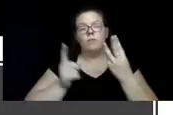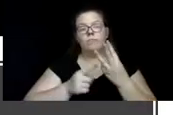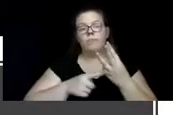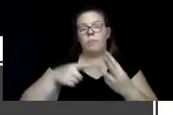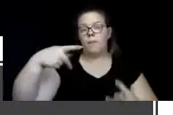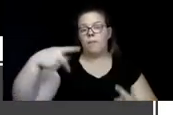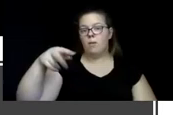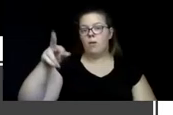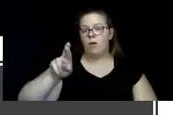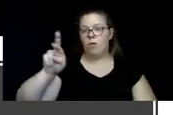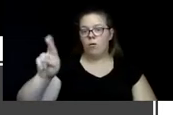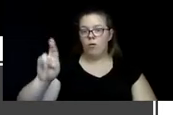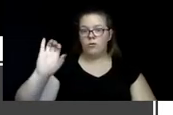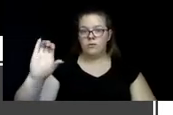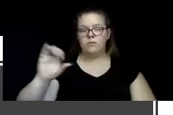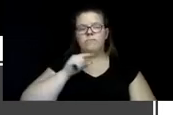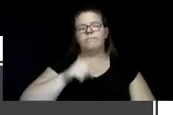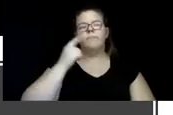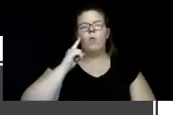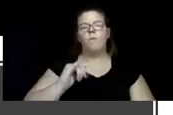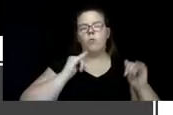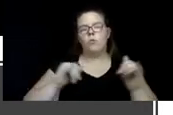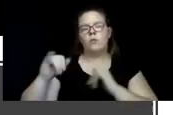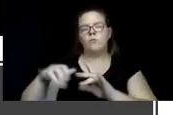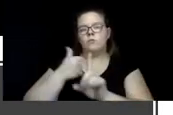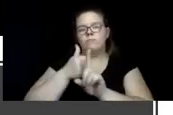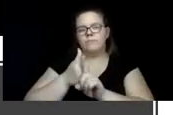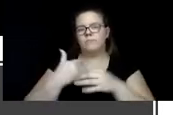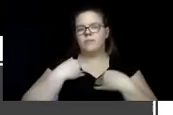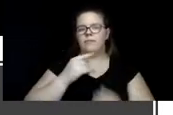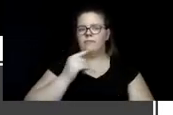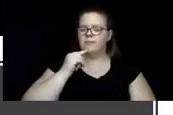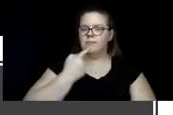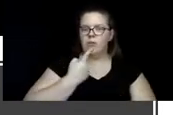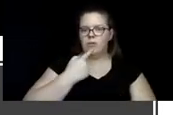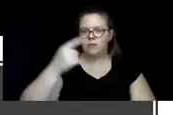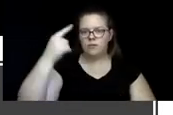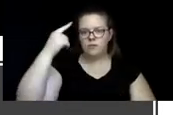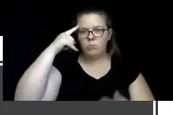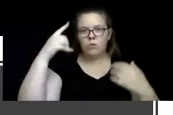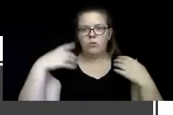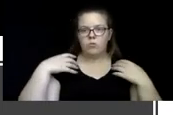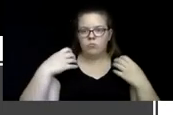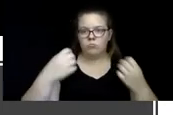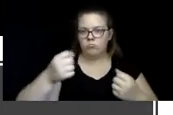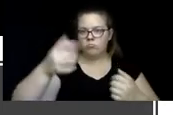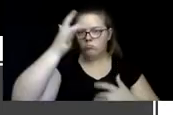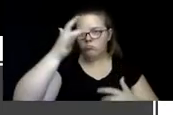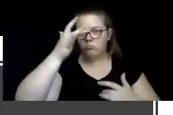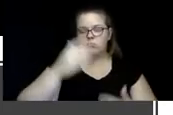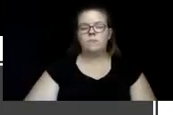is for individuals with serious mental illness, and the goal there is